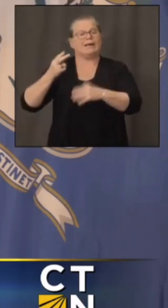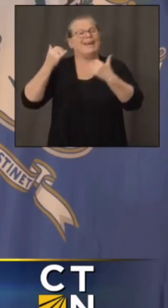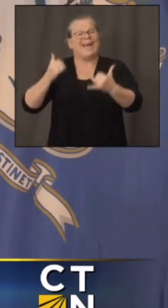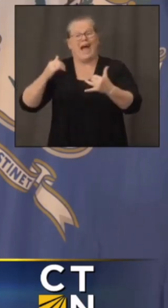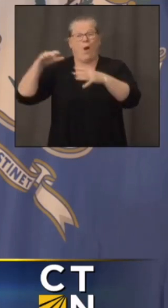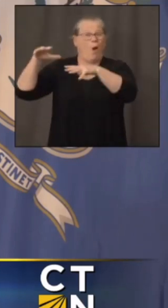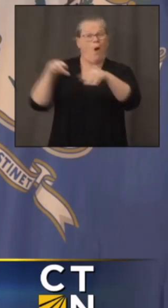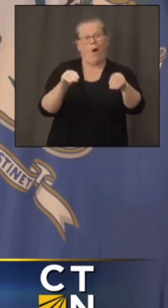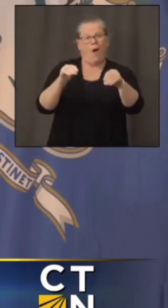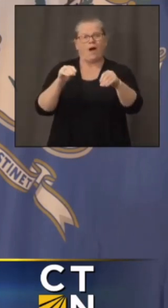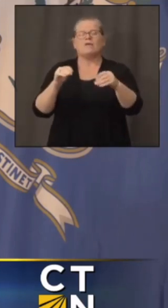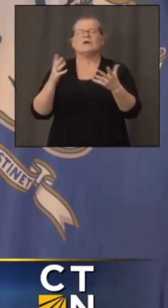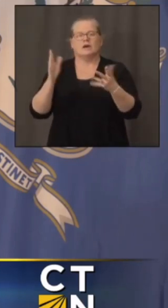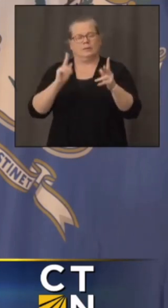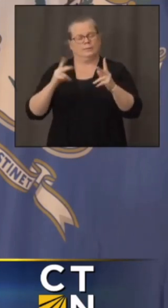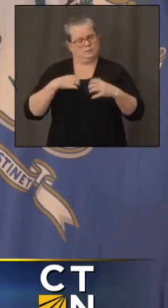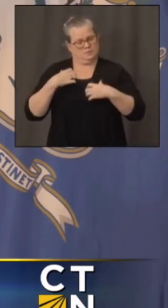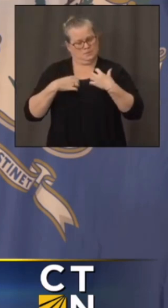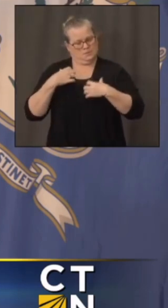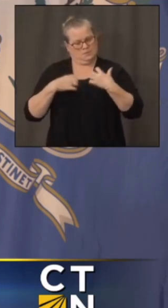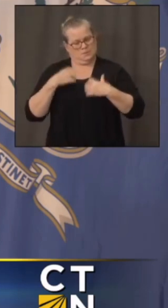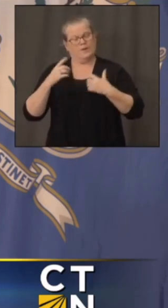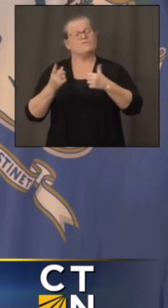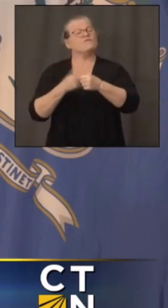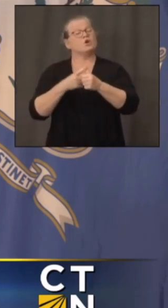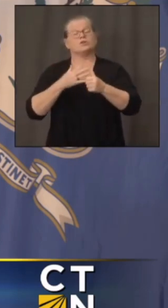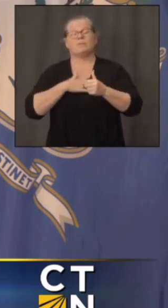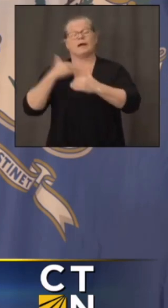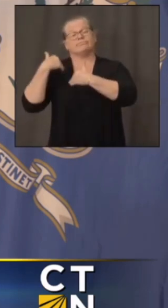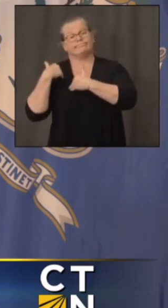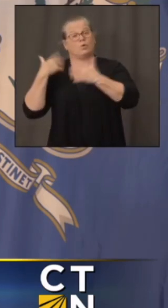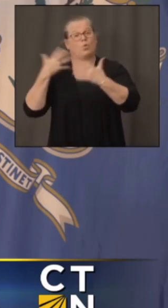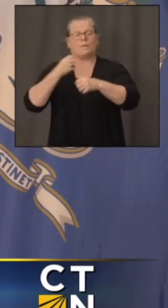fast as we can, and I think we're pushing that.